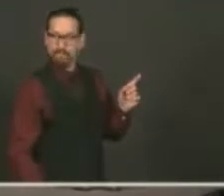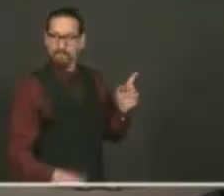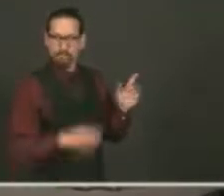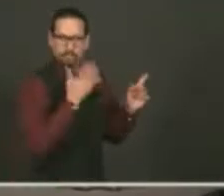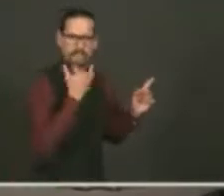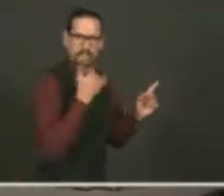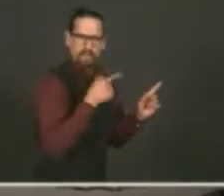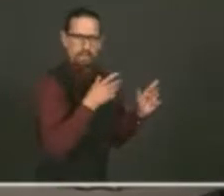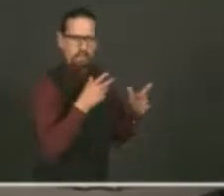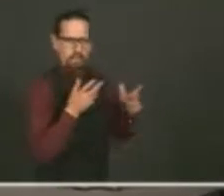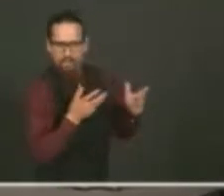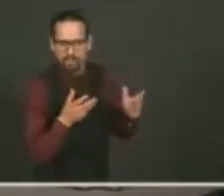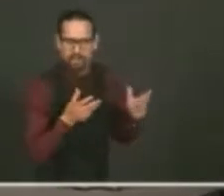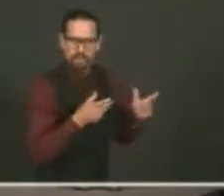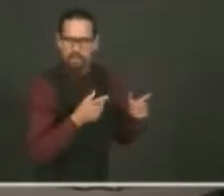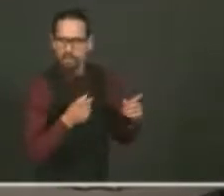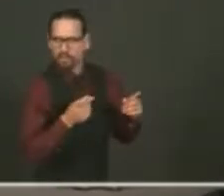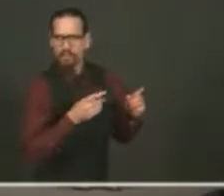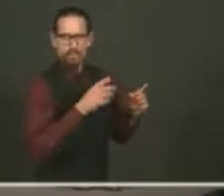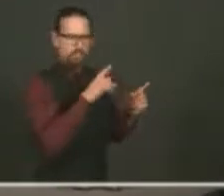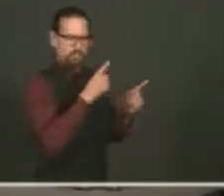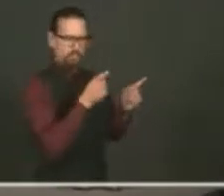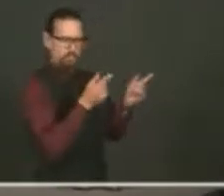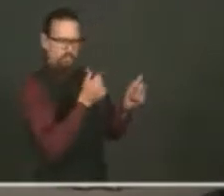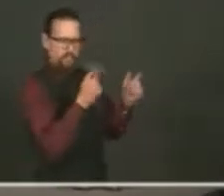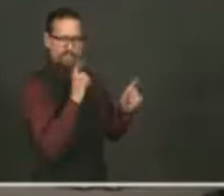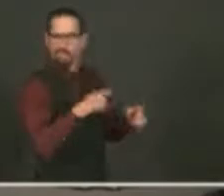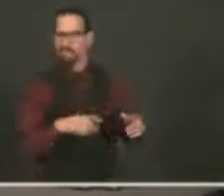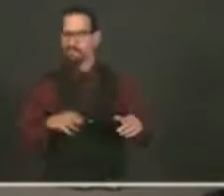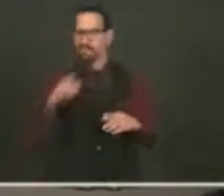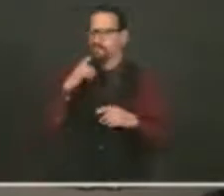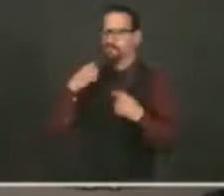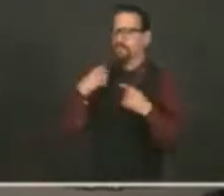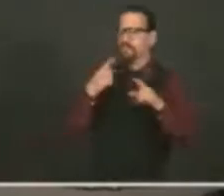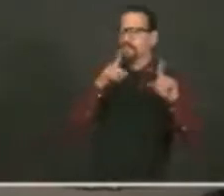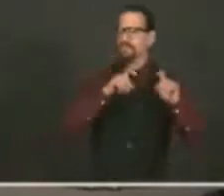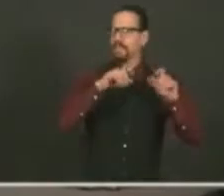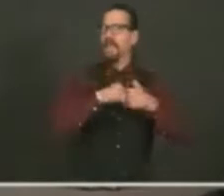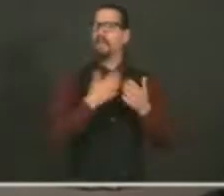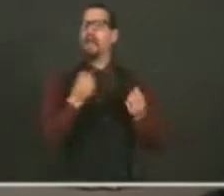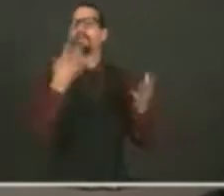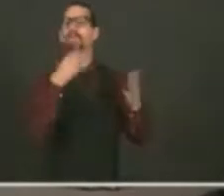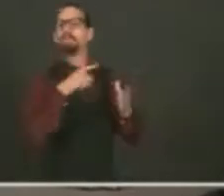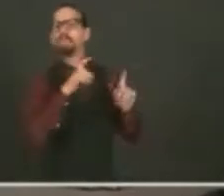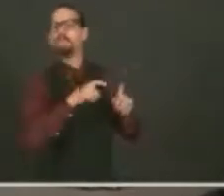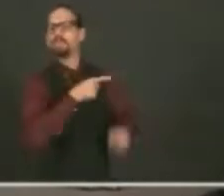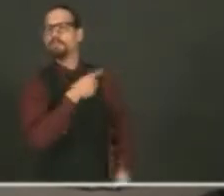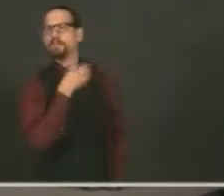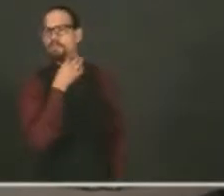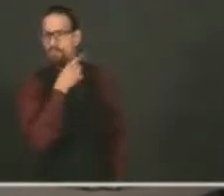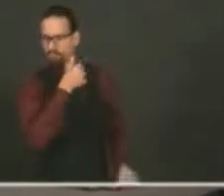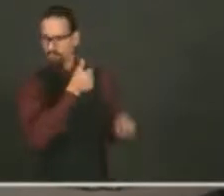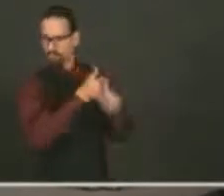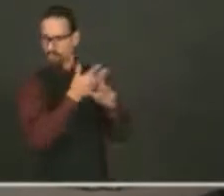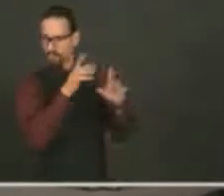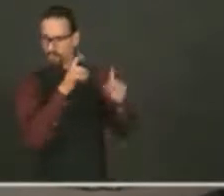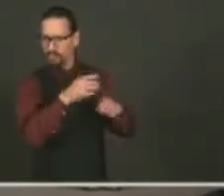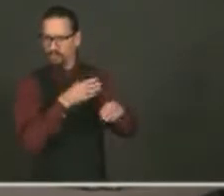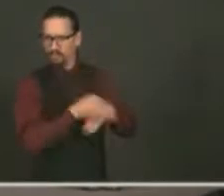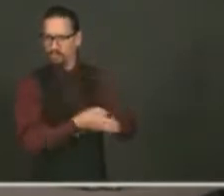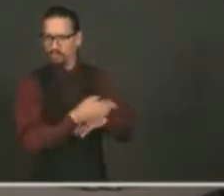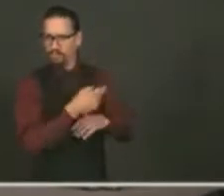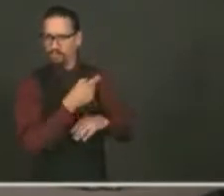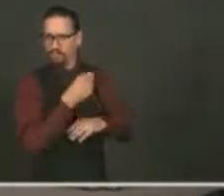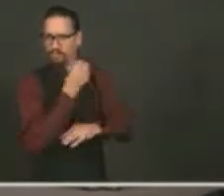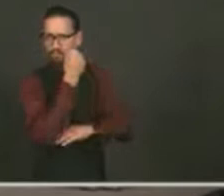until now? And we know you were tested after you said that you were tested after the protest in